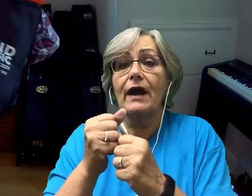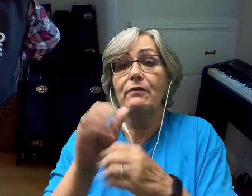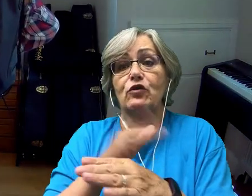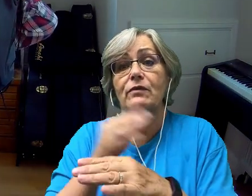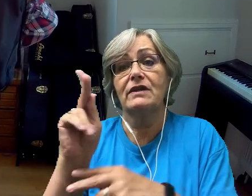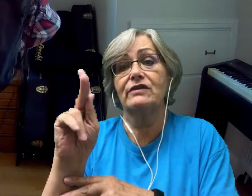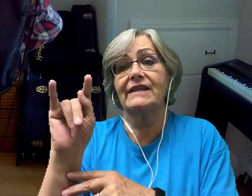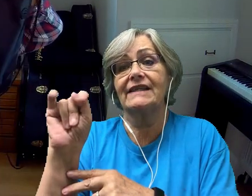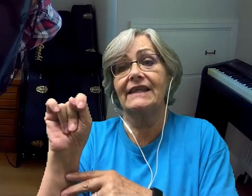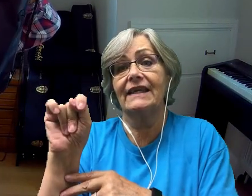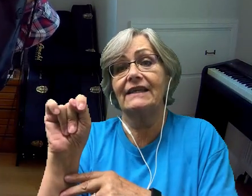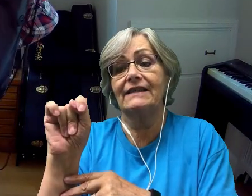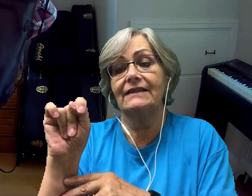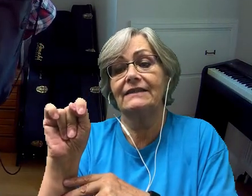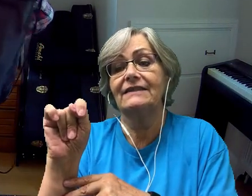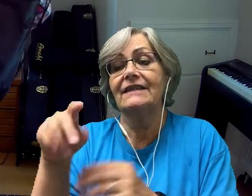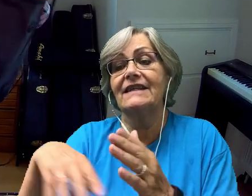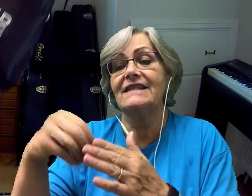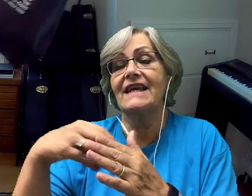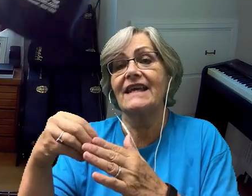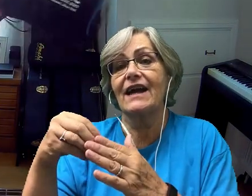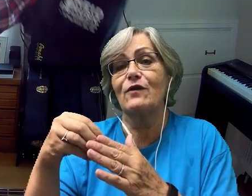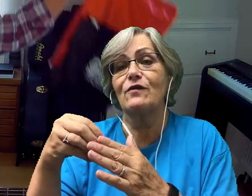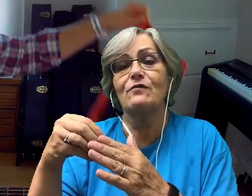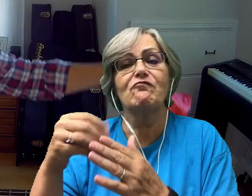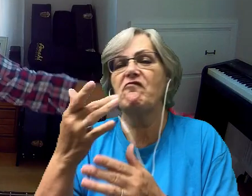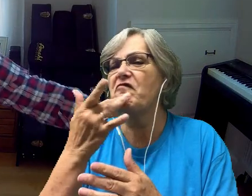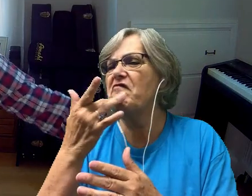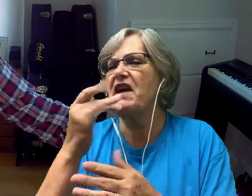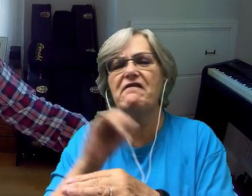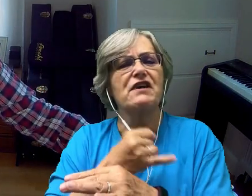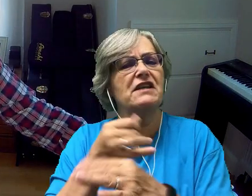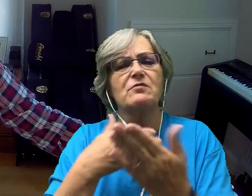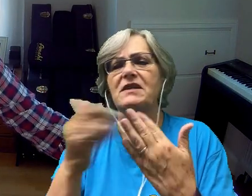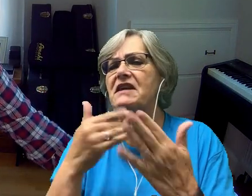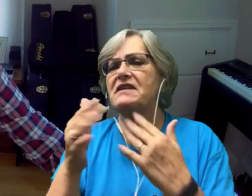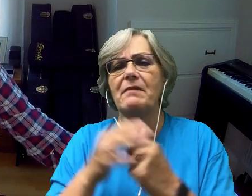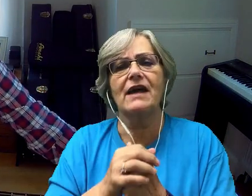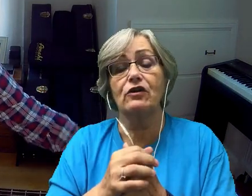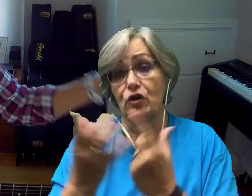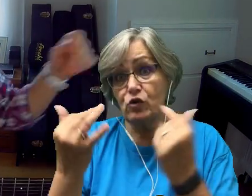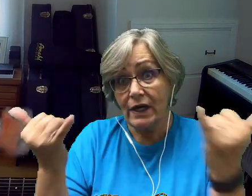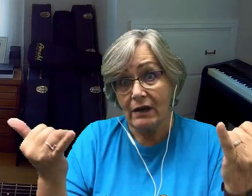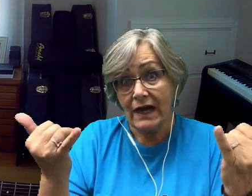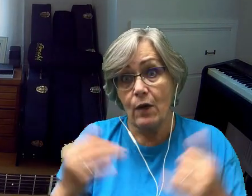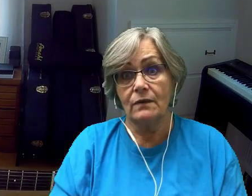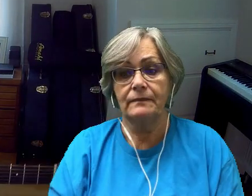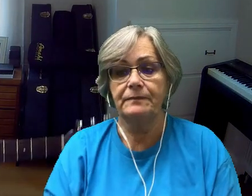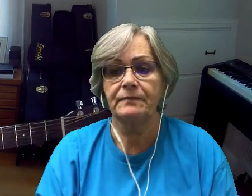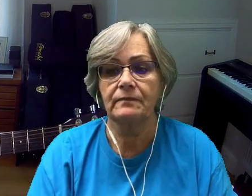and grab your music kit and grab out your favorite instrument to play along with me. Go do that right